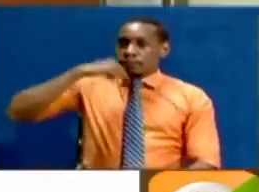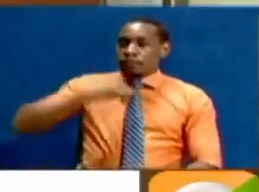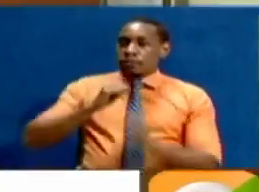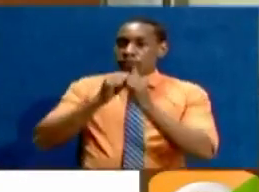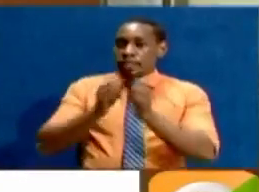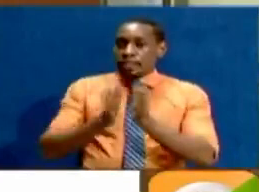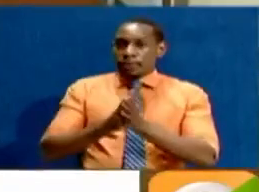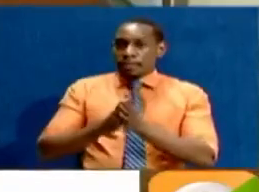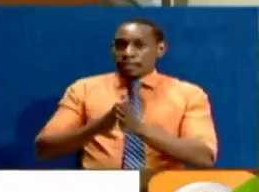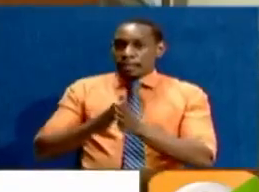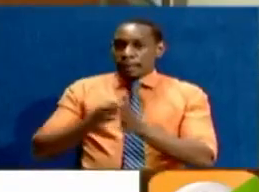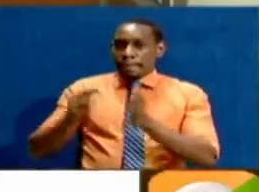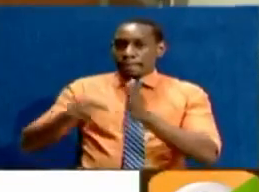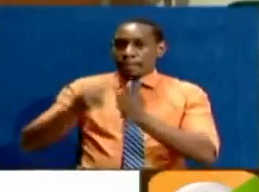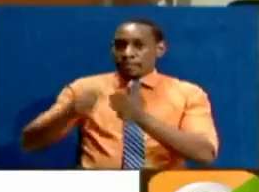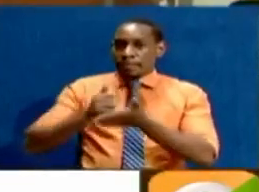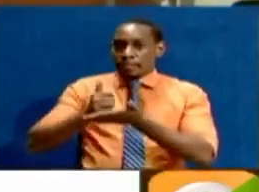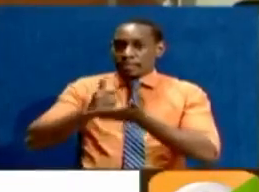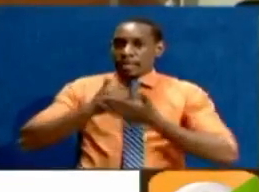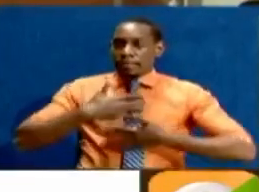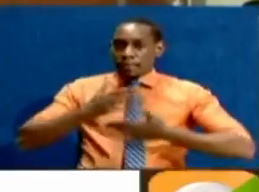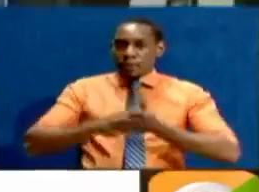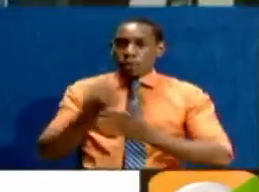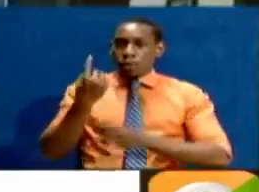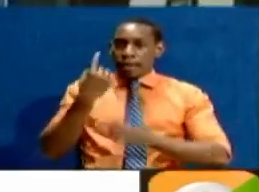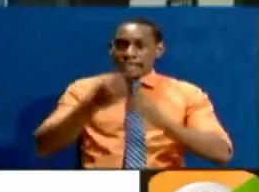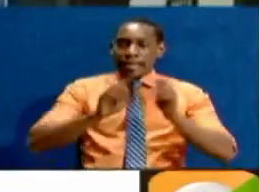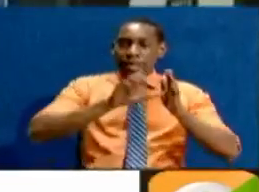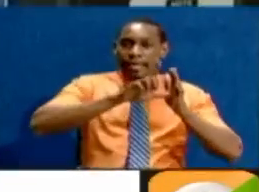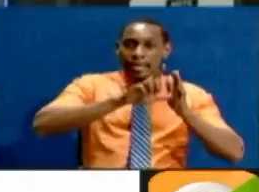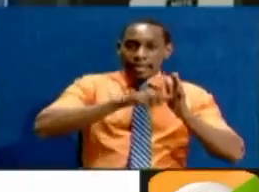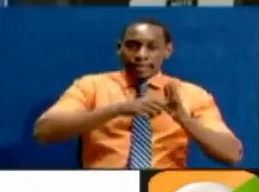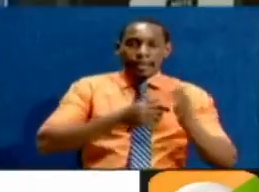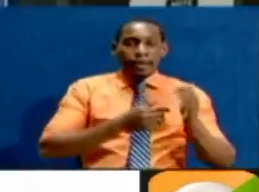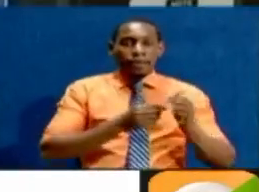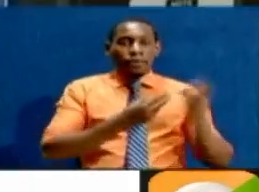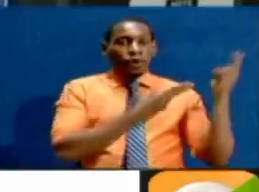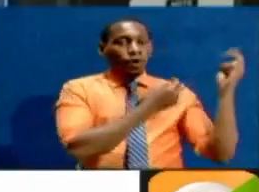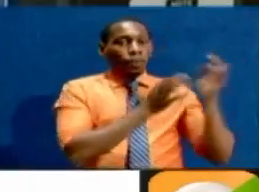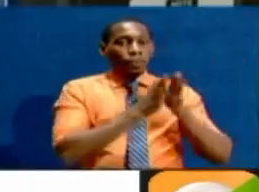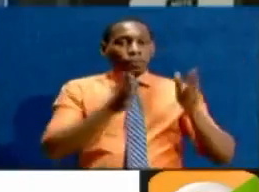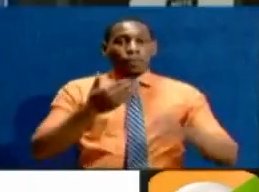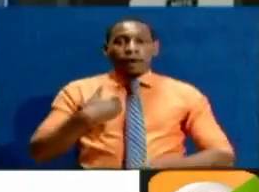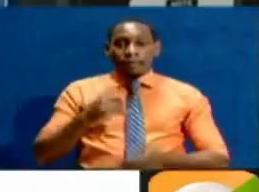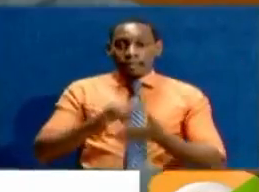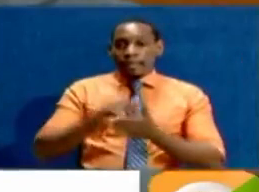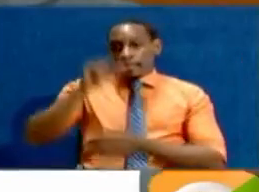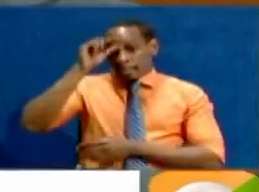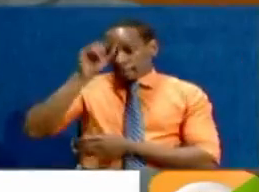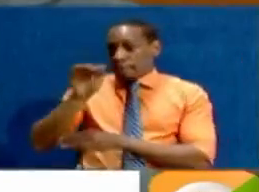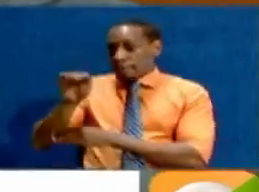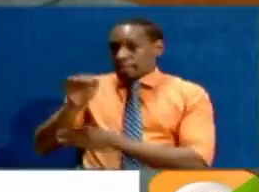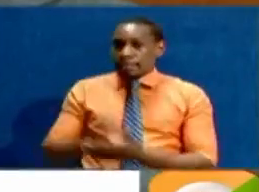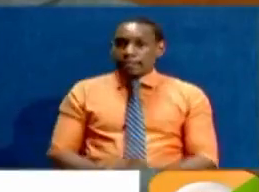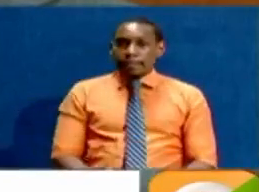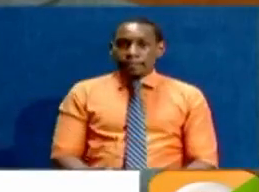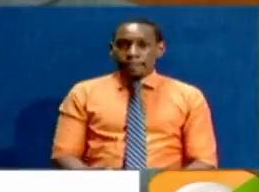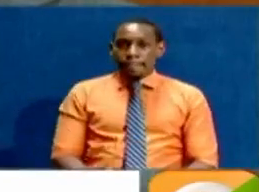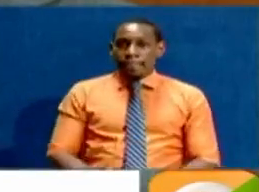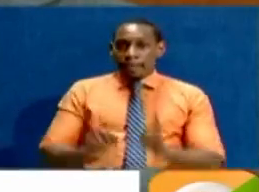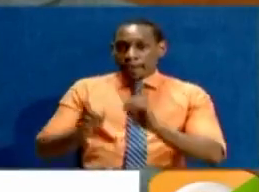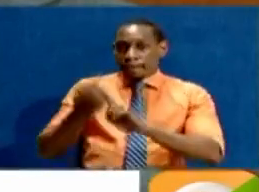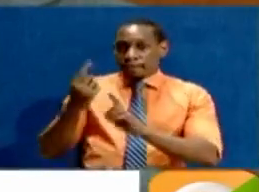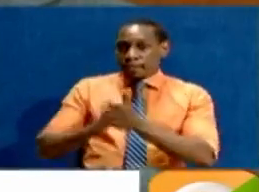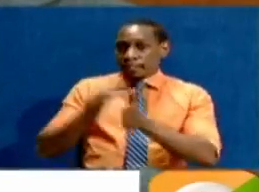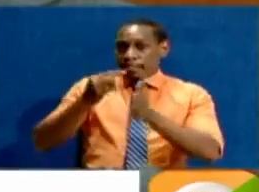alongside maybe ventilators with other nations. 1 year down the line, we had big hopes because this was the call from the government. The first prototype